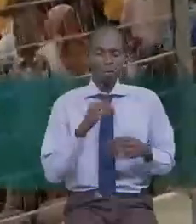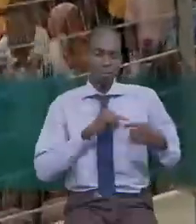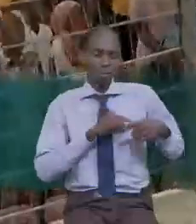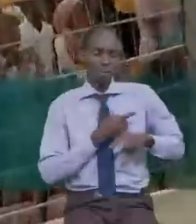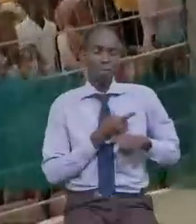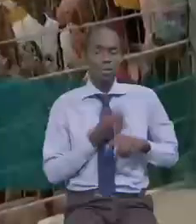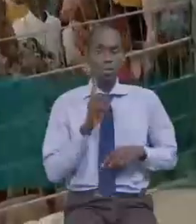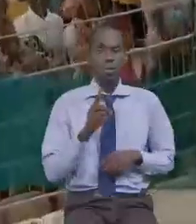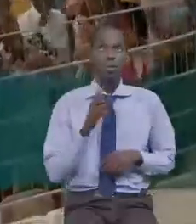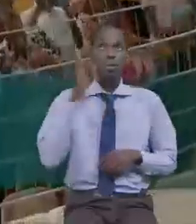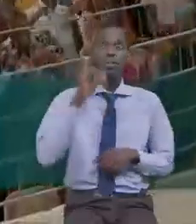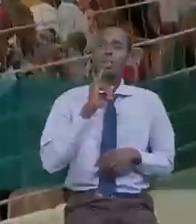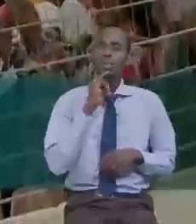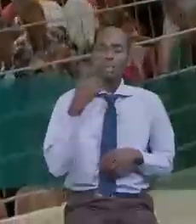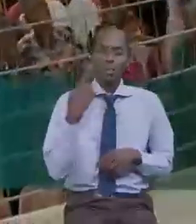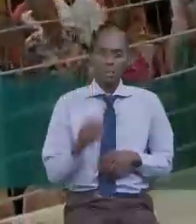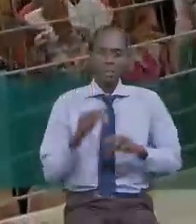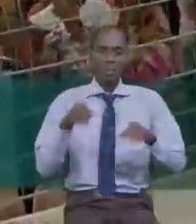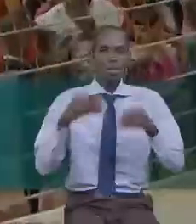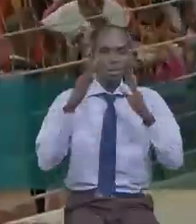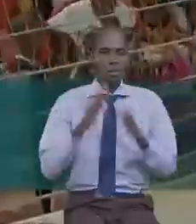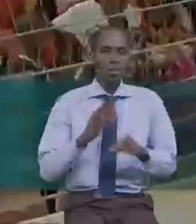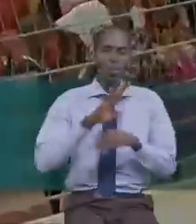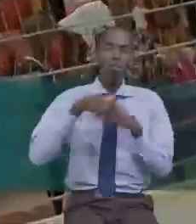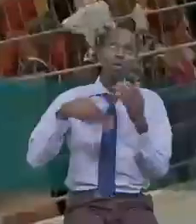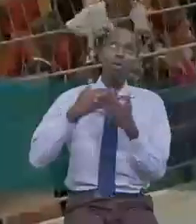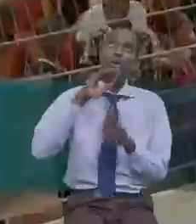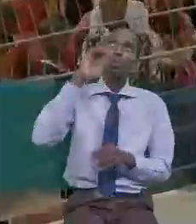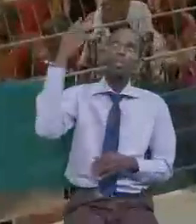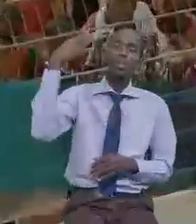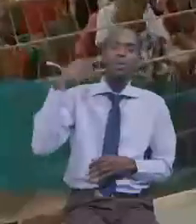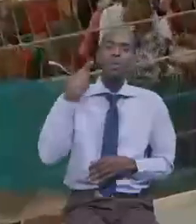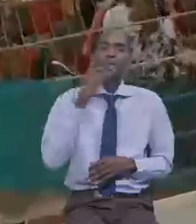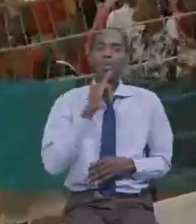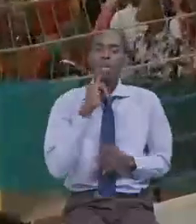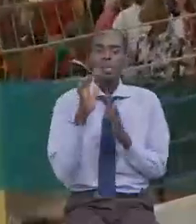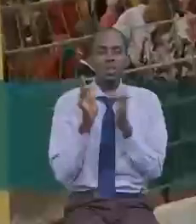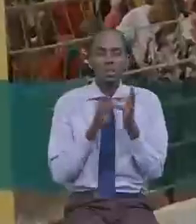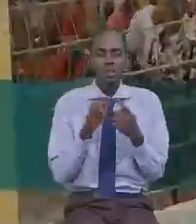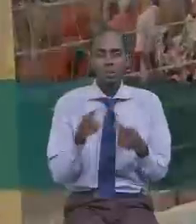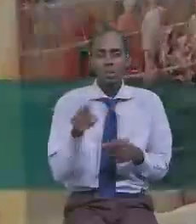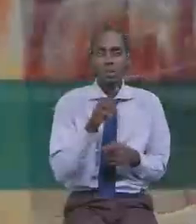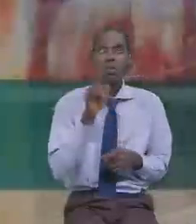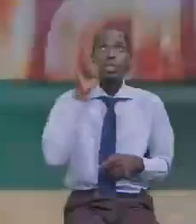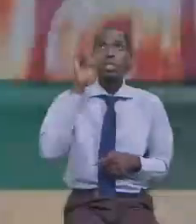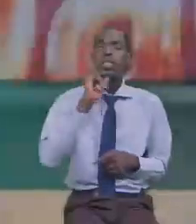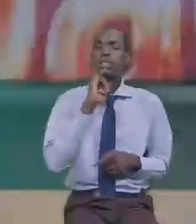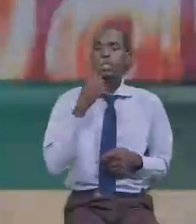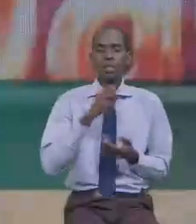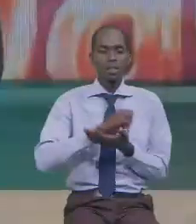source of all grace. Who is Jesus to you? He is the sanctifier, and he comes